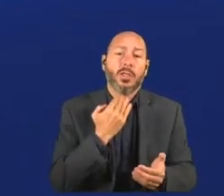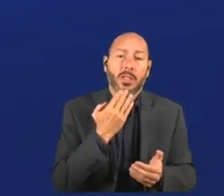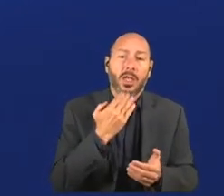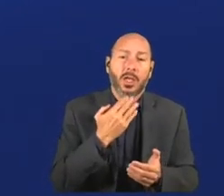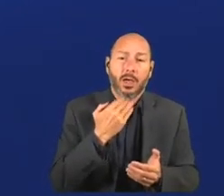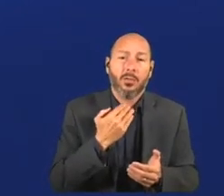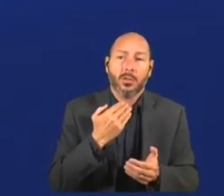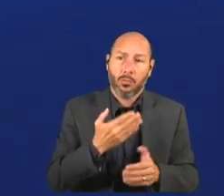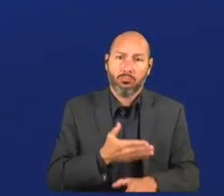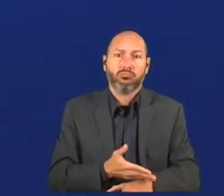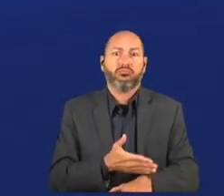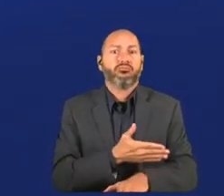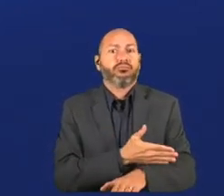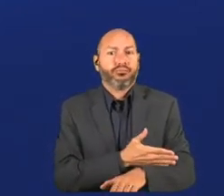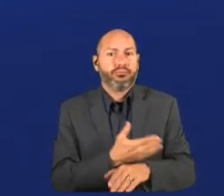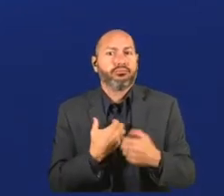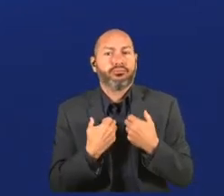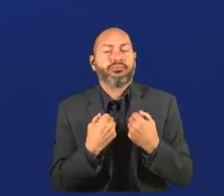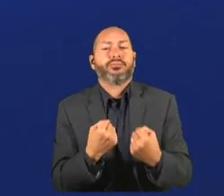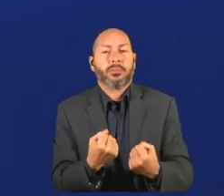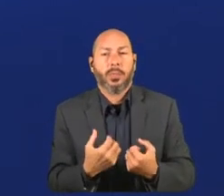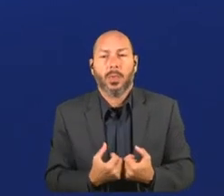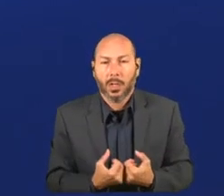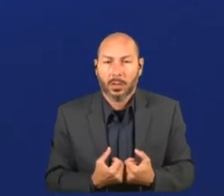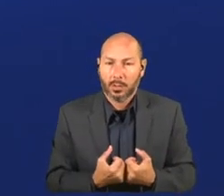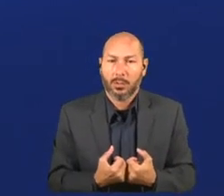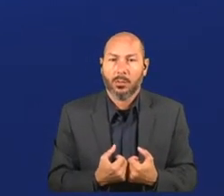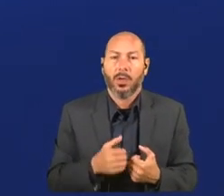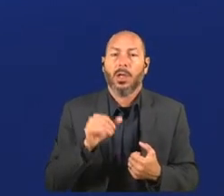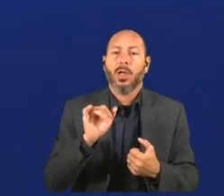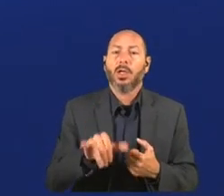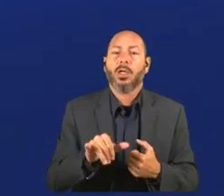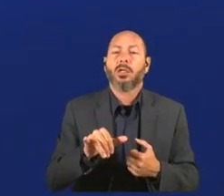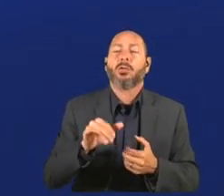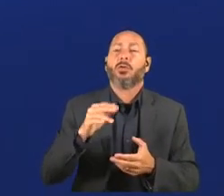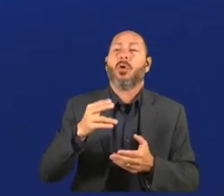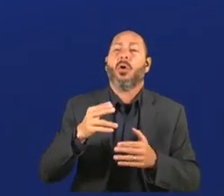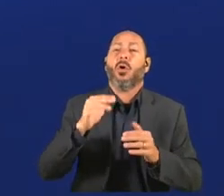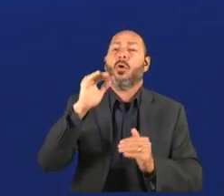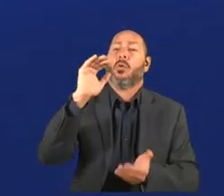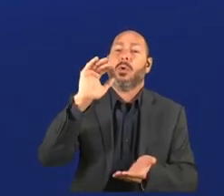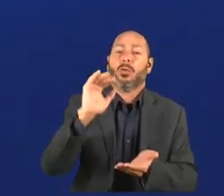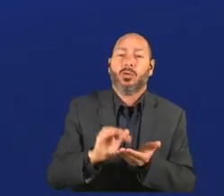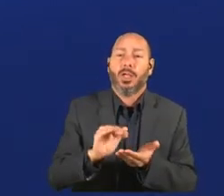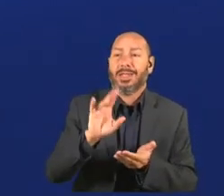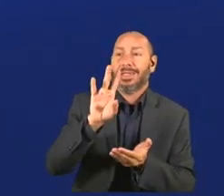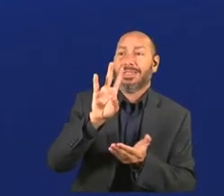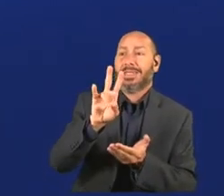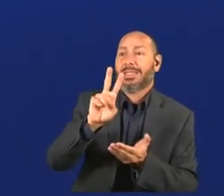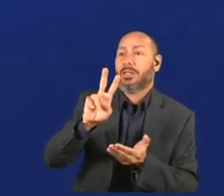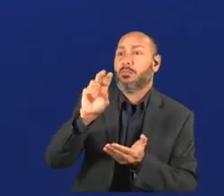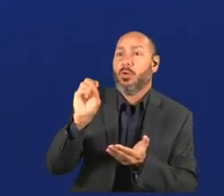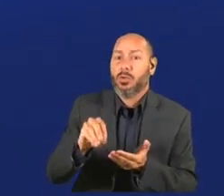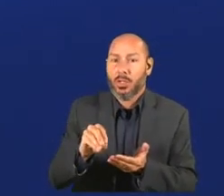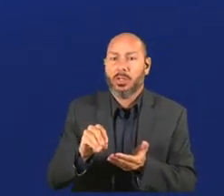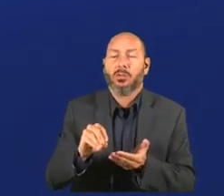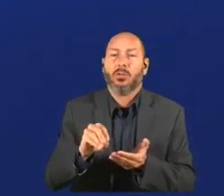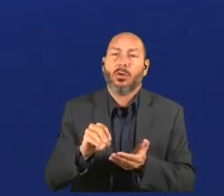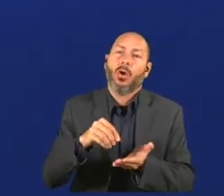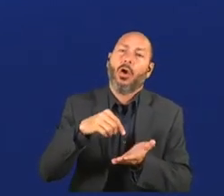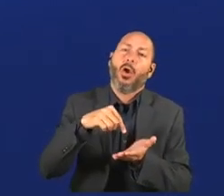very sick patients is a 72% cost reduction. So opportunities